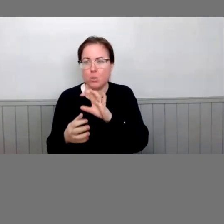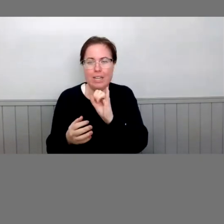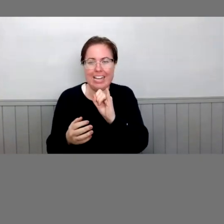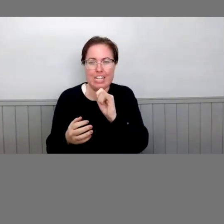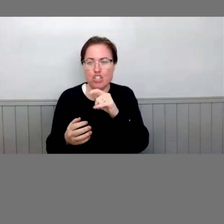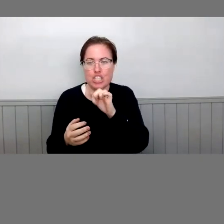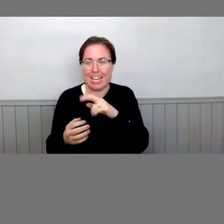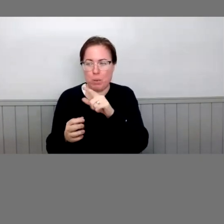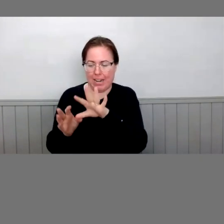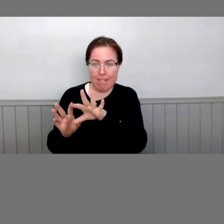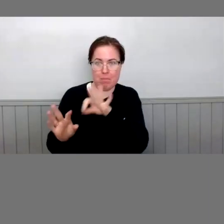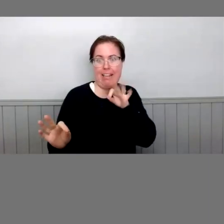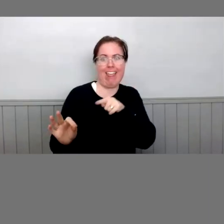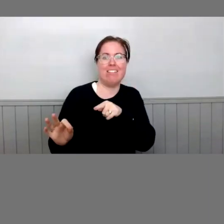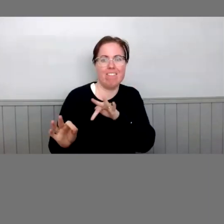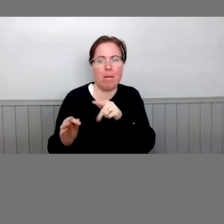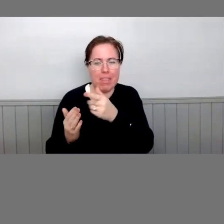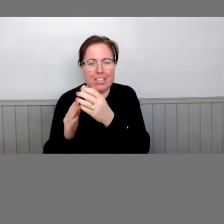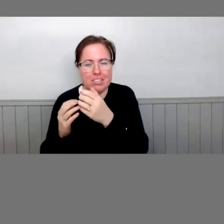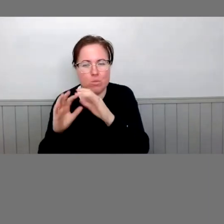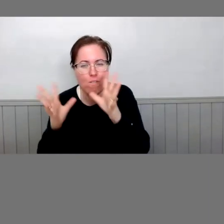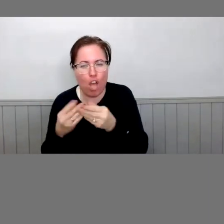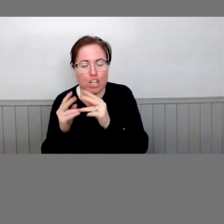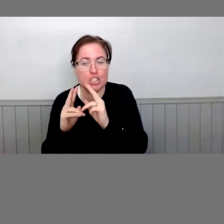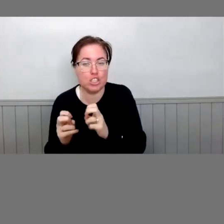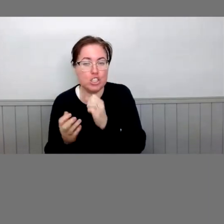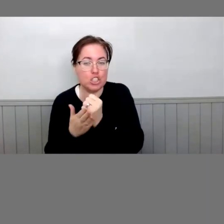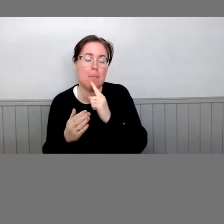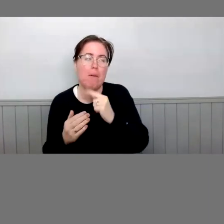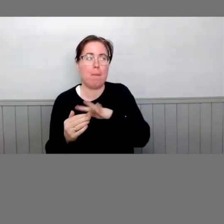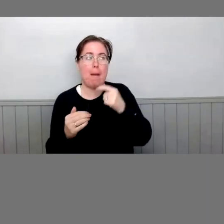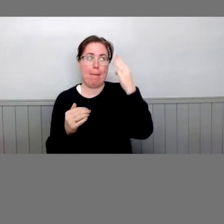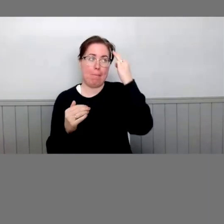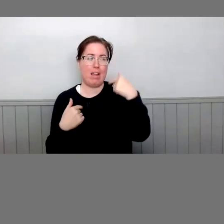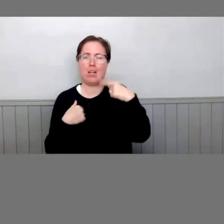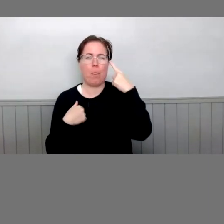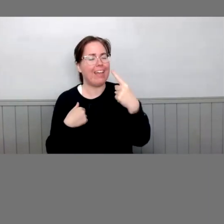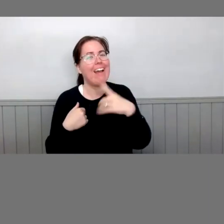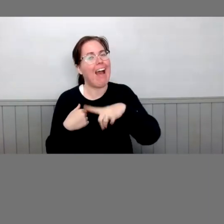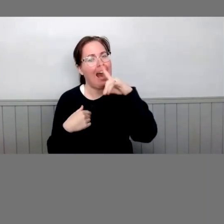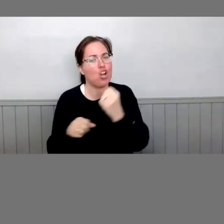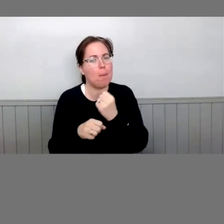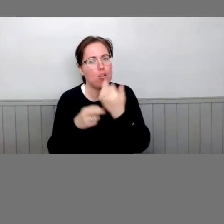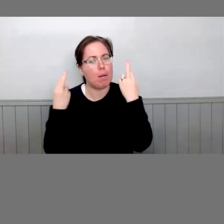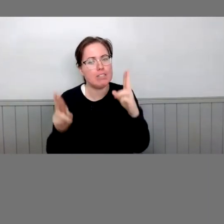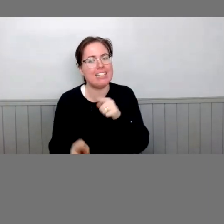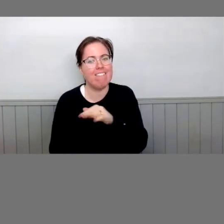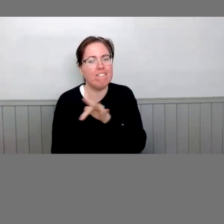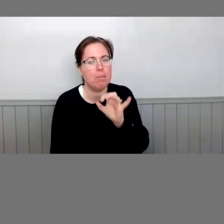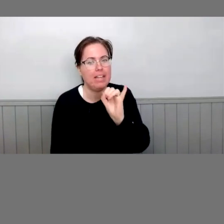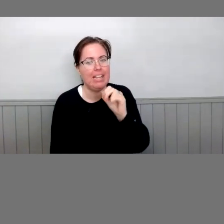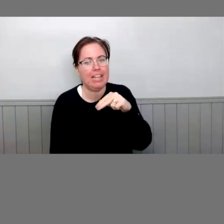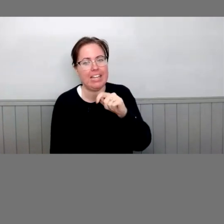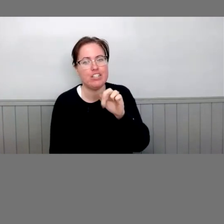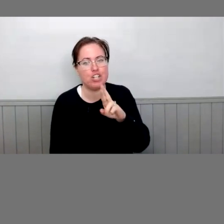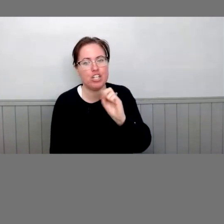community, particularly. But from memory, I don't think there was a high representation of the intersex community